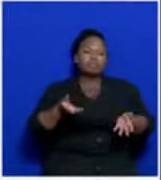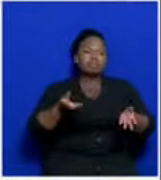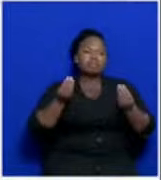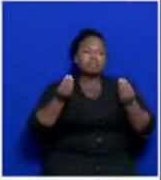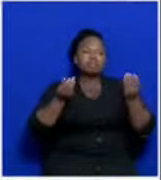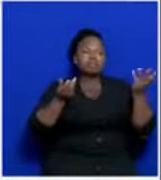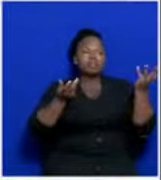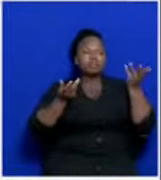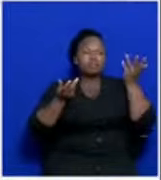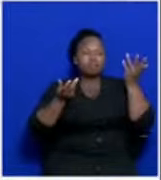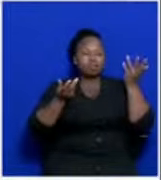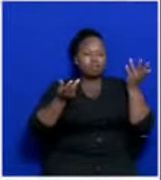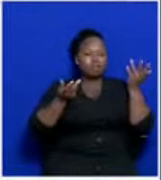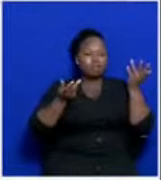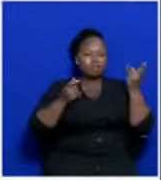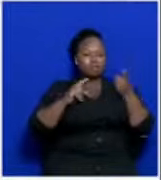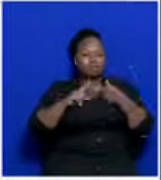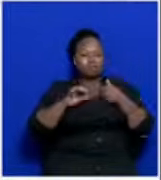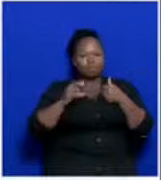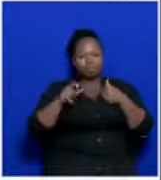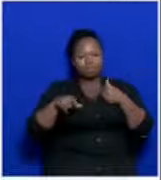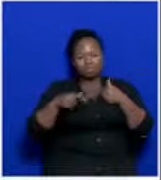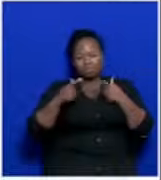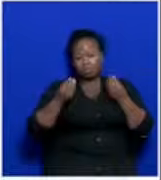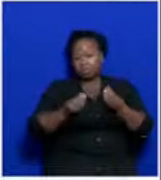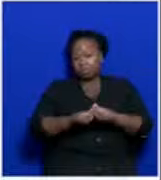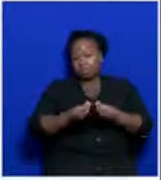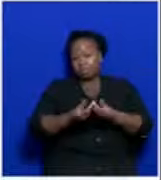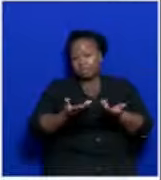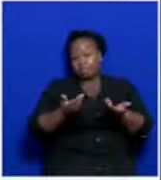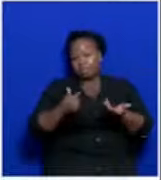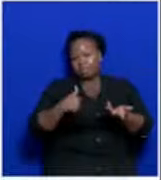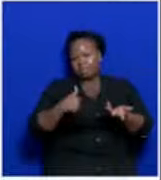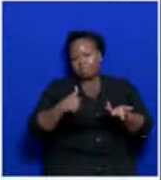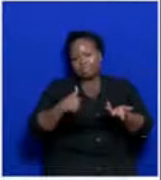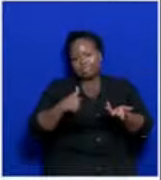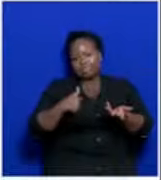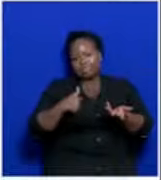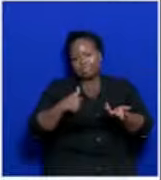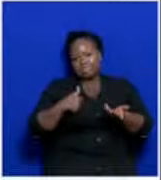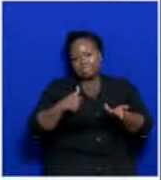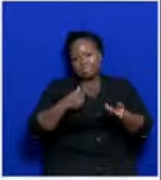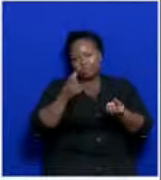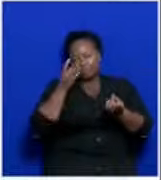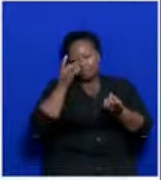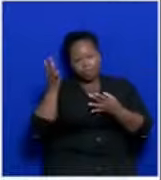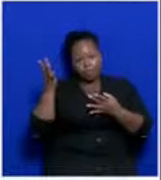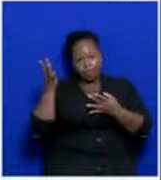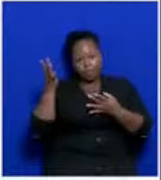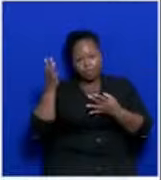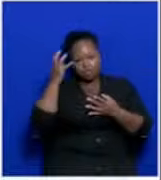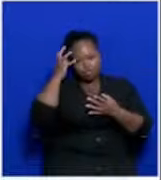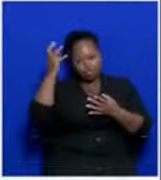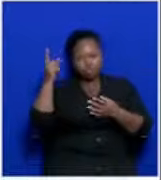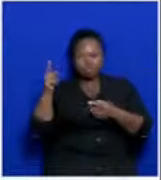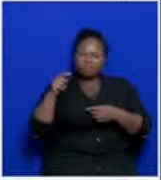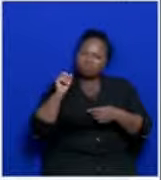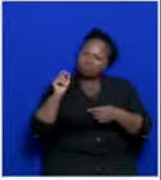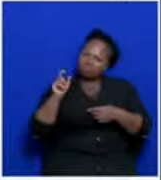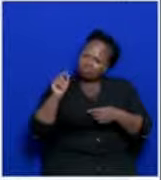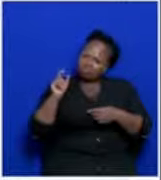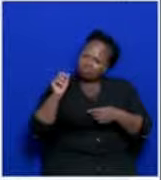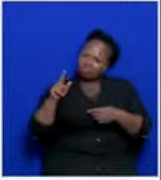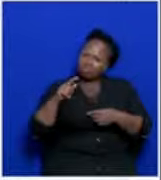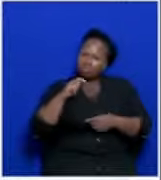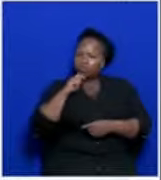someone did something. So I'm alerting the chief about that incident. That, can